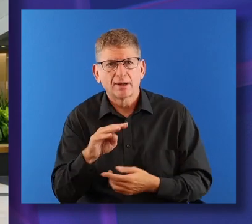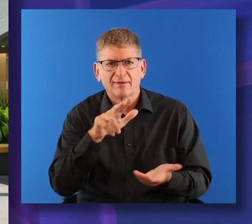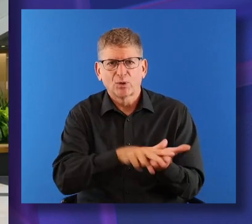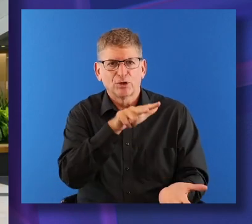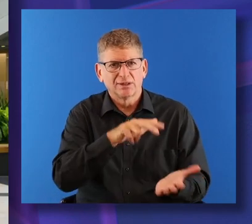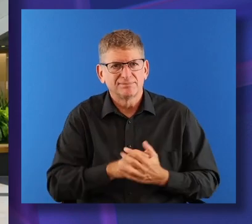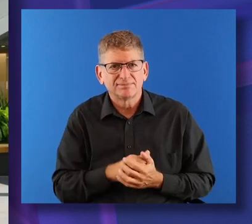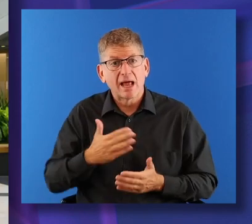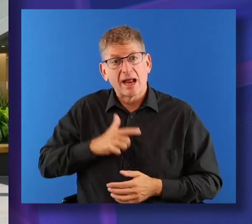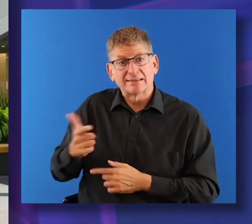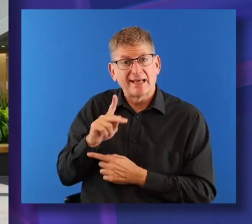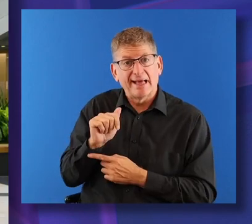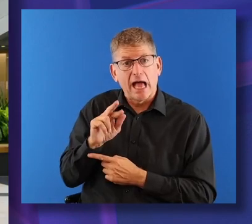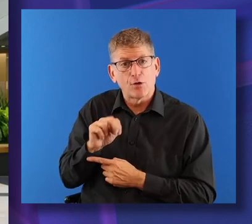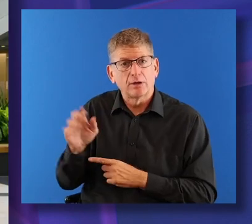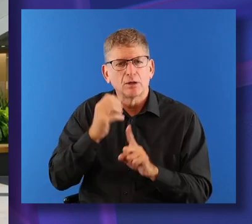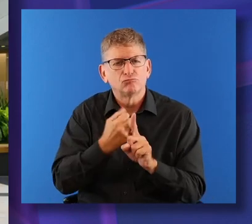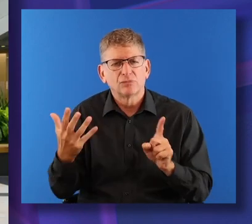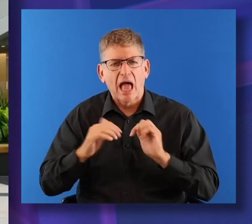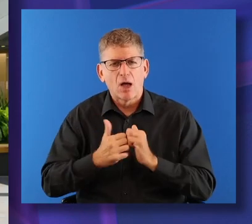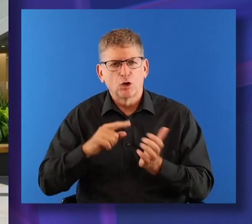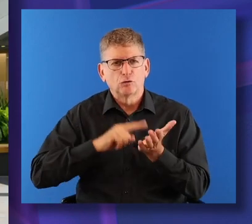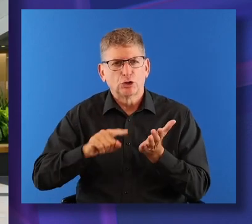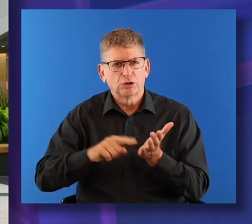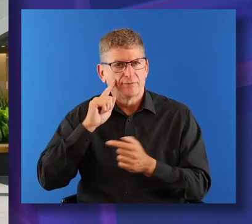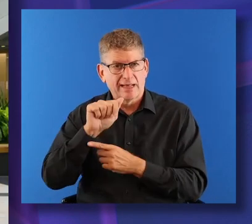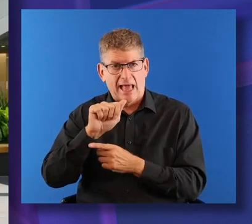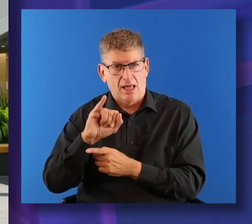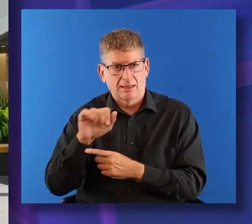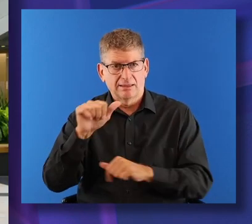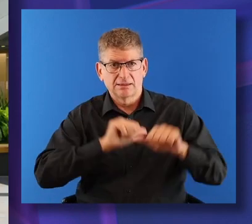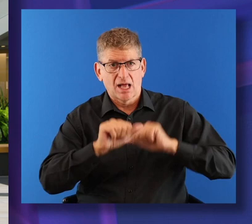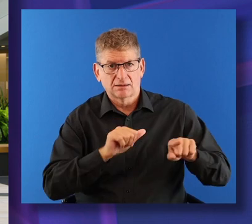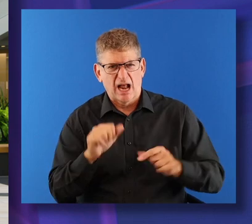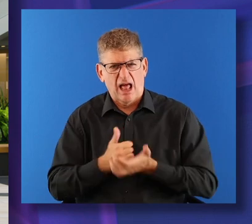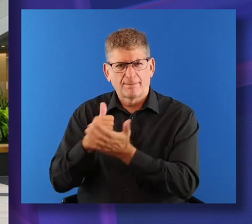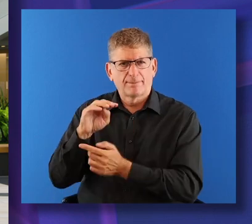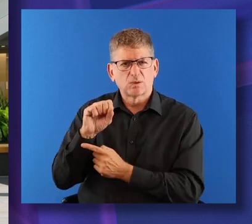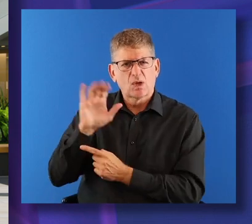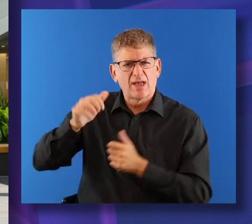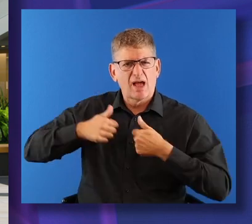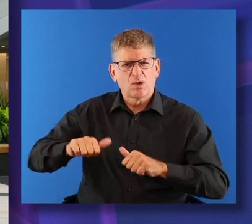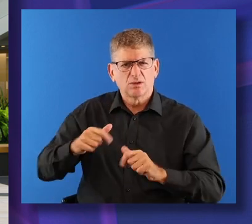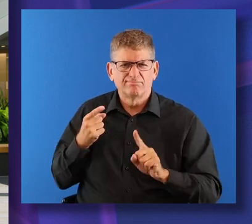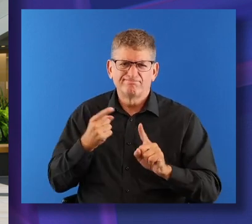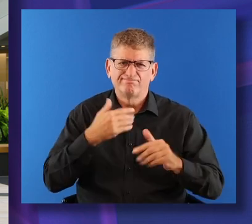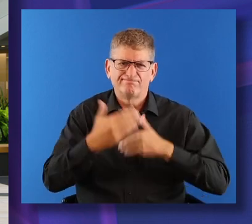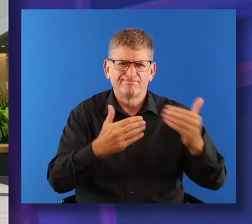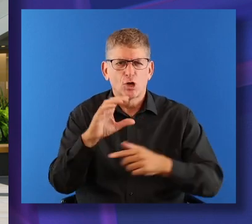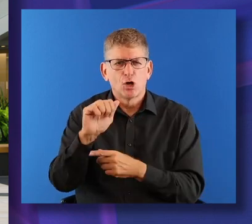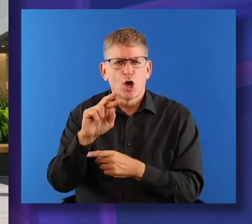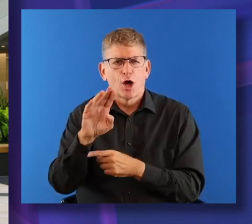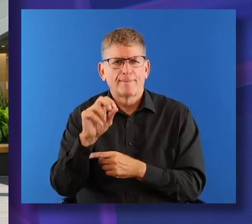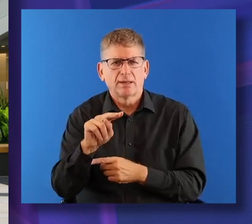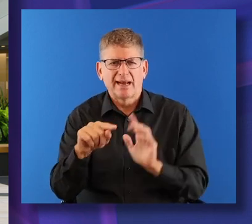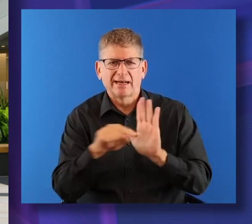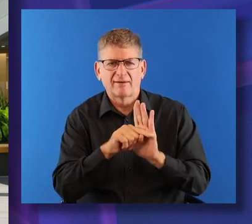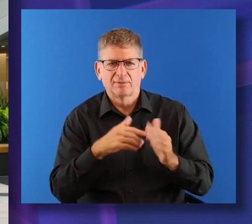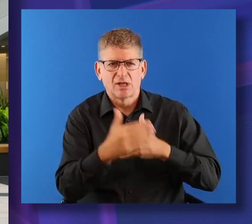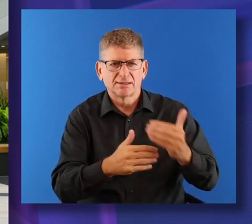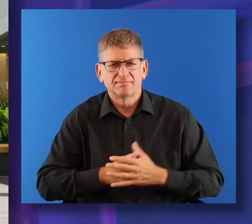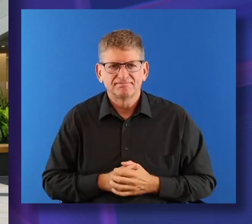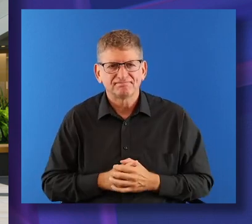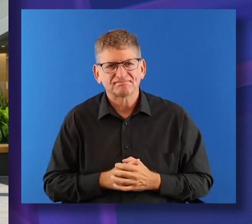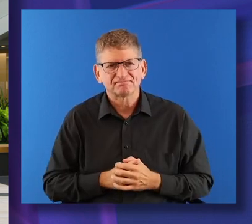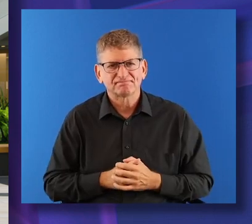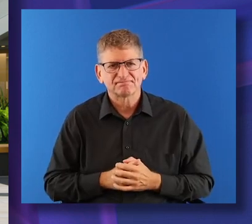Max and Rian have told us about a couple important areas for environmental sustainability that we expect will benefit significantly